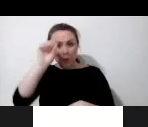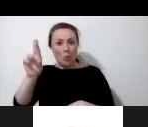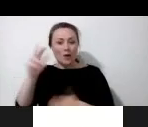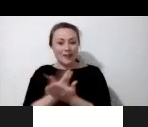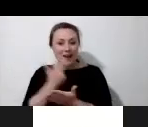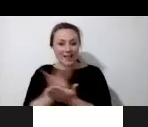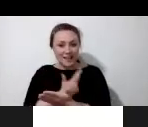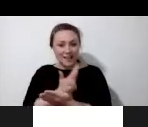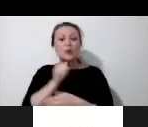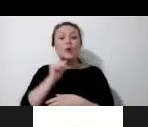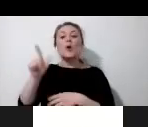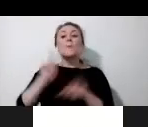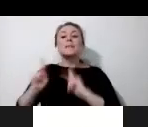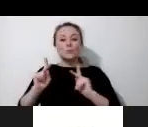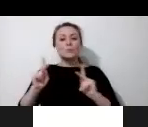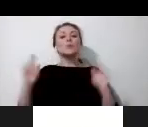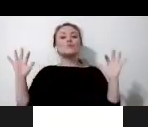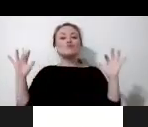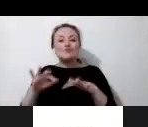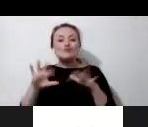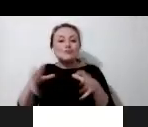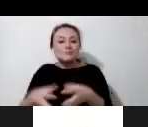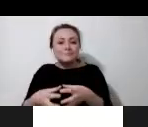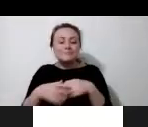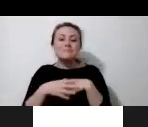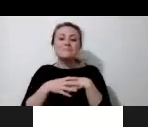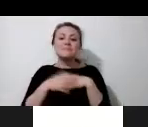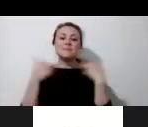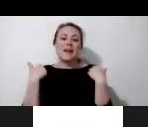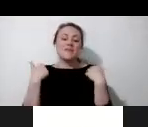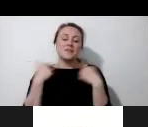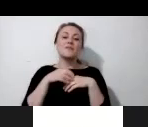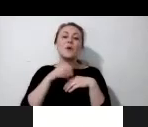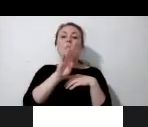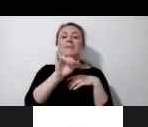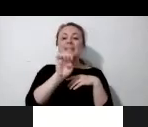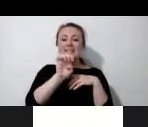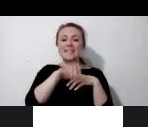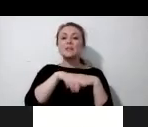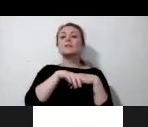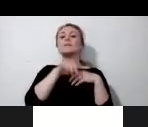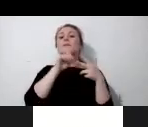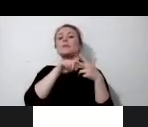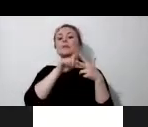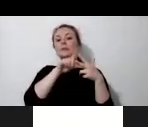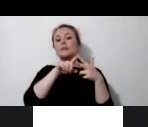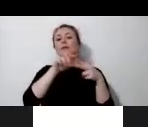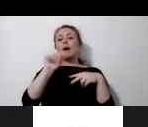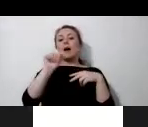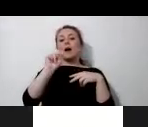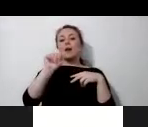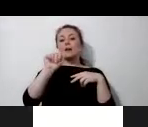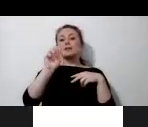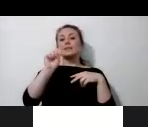this was one of the years we had Obi, Anastasia, and Alfred.